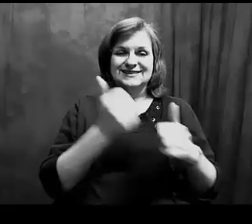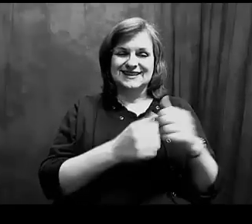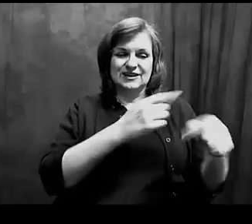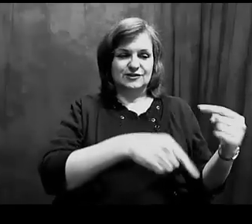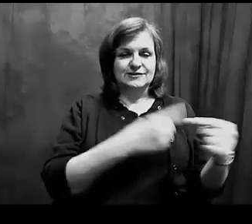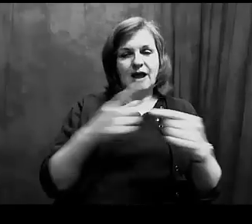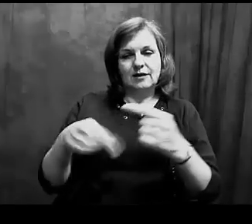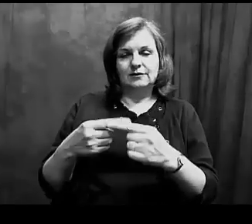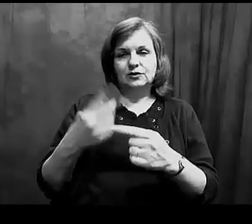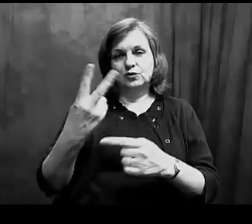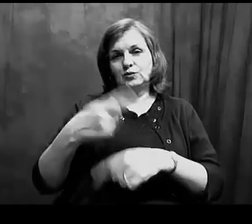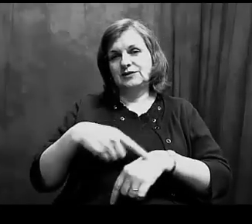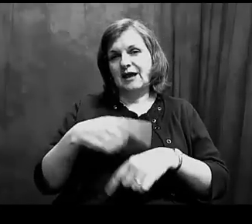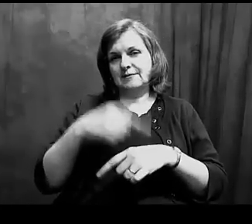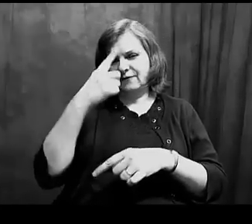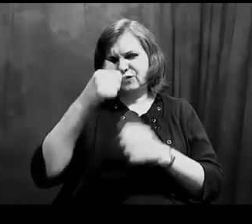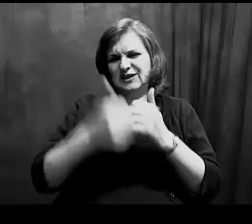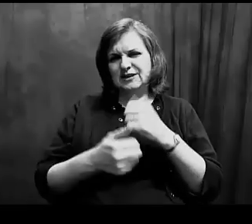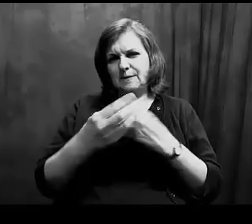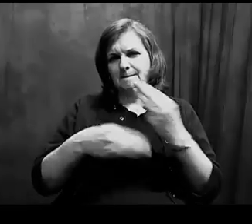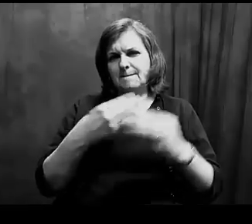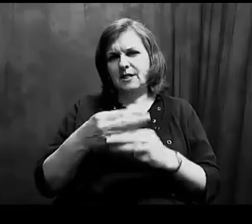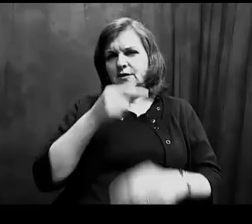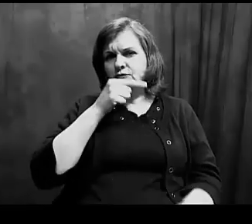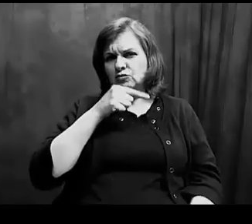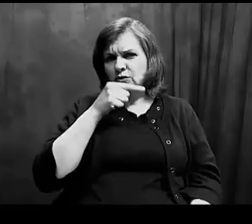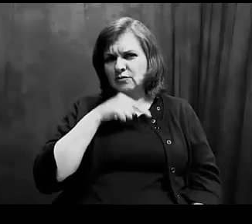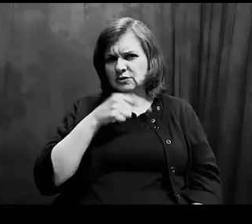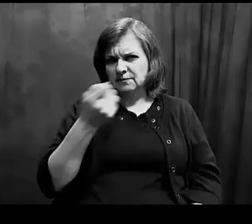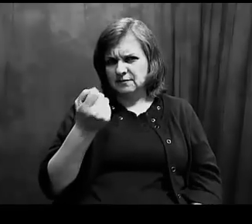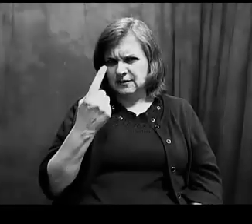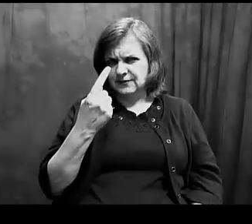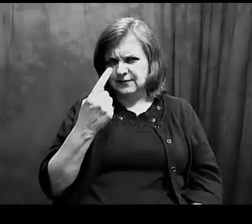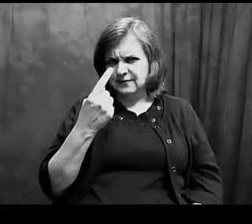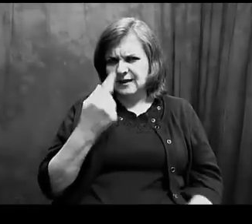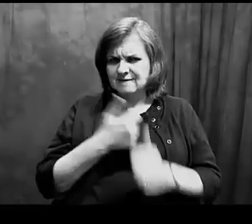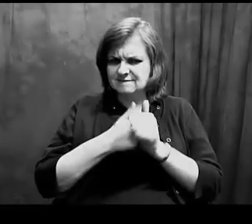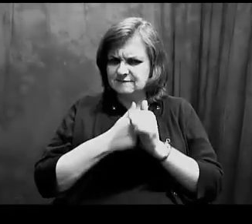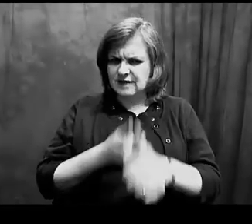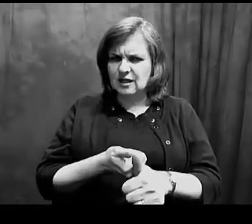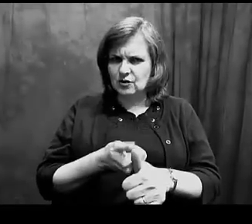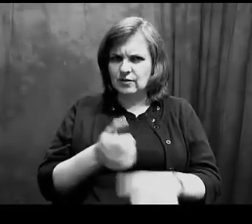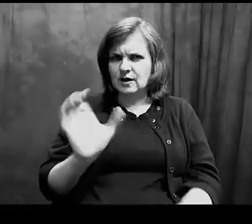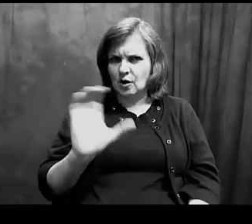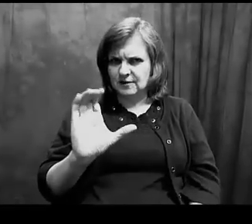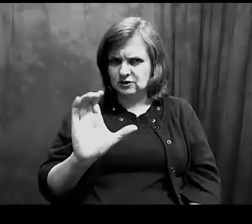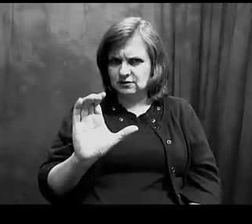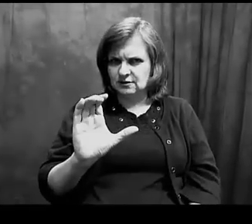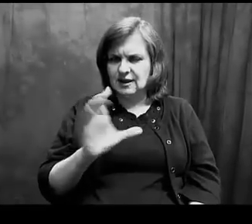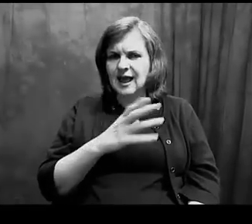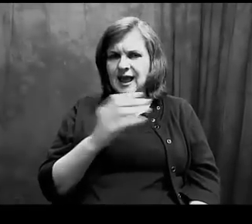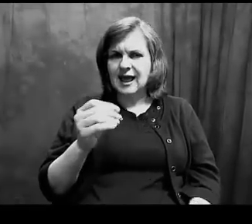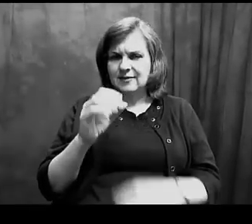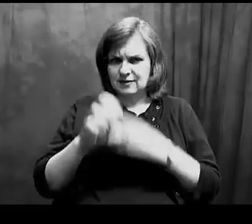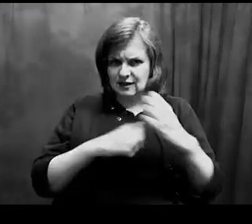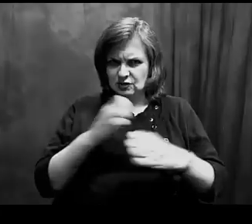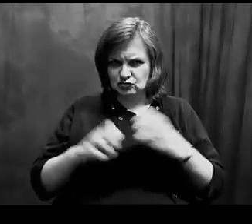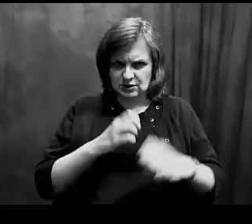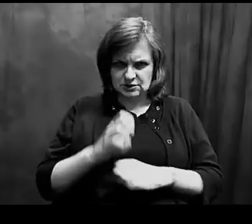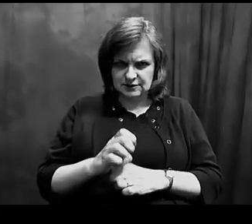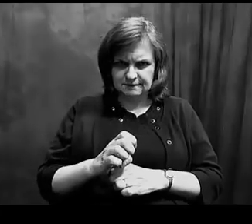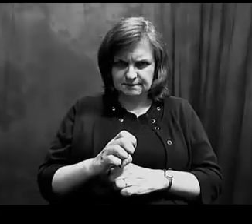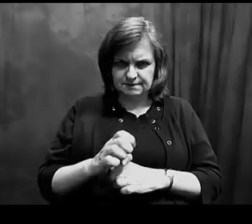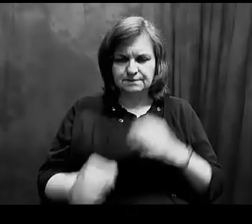acid cycle twice per glucose. Does that make sense? You've got to follow the